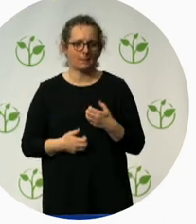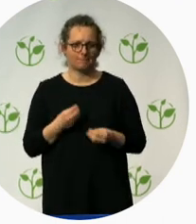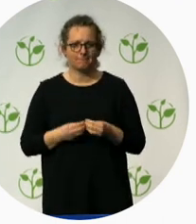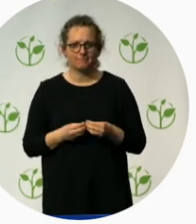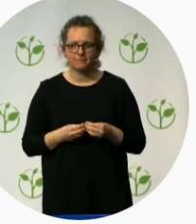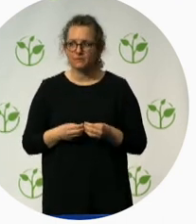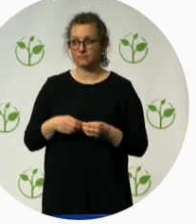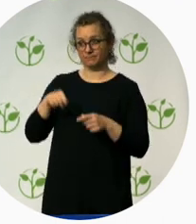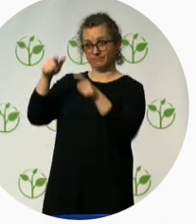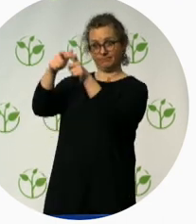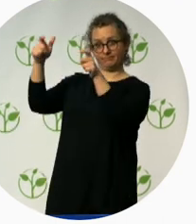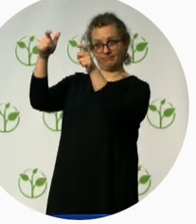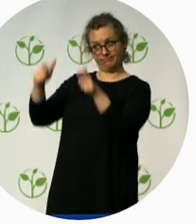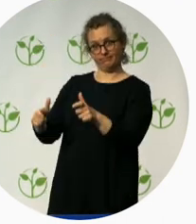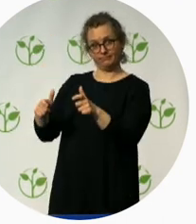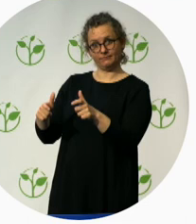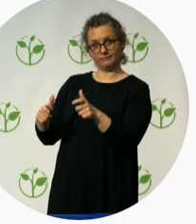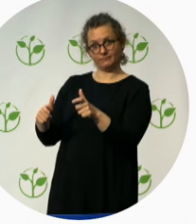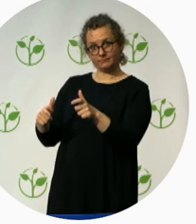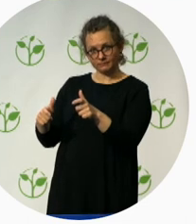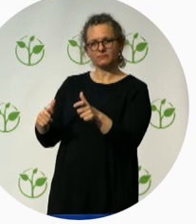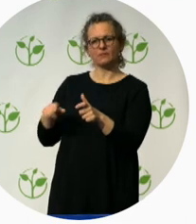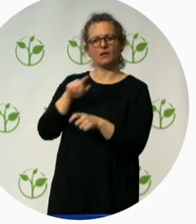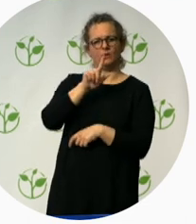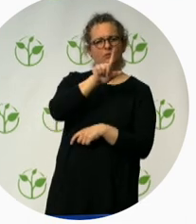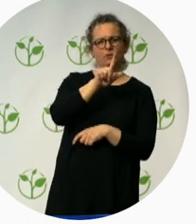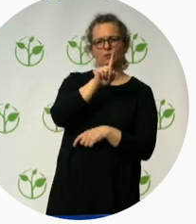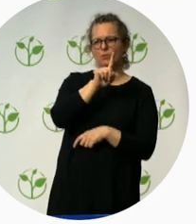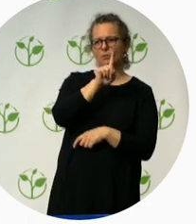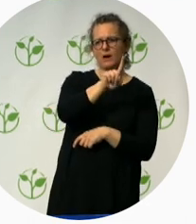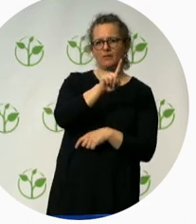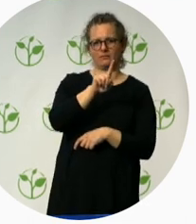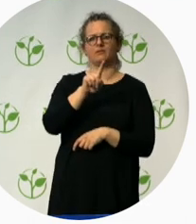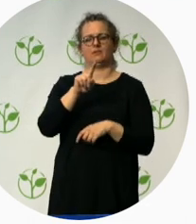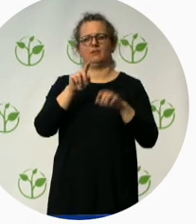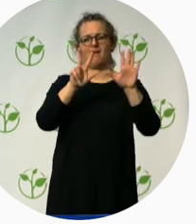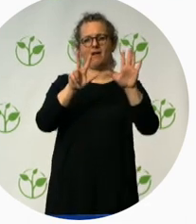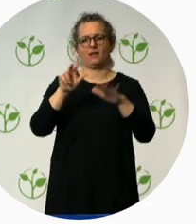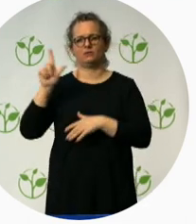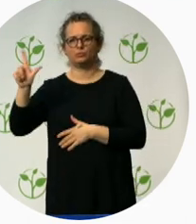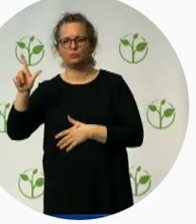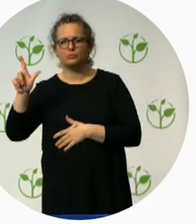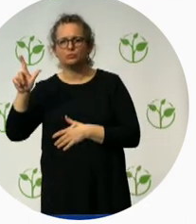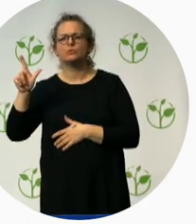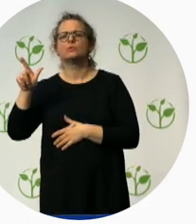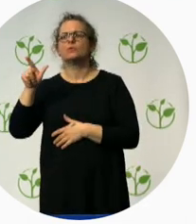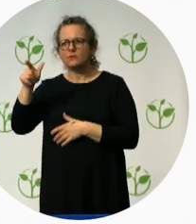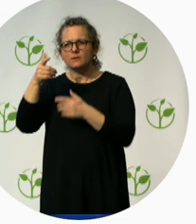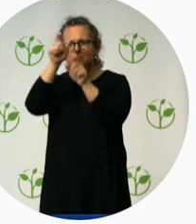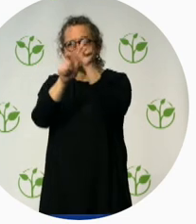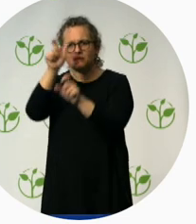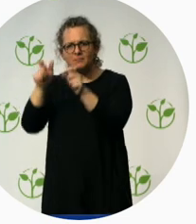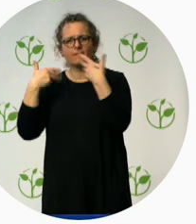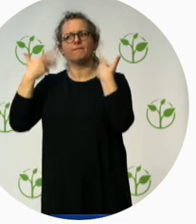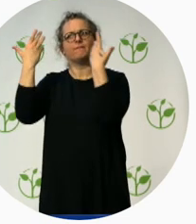82 youth with disabilities you've been teaching in your trainings. And you also said that the NGOs